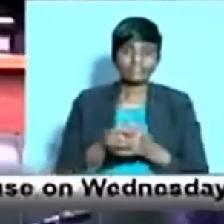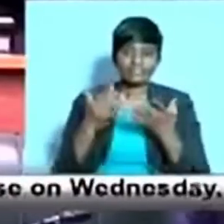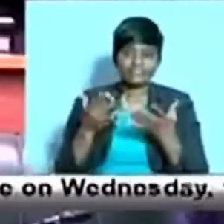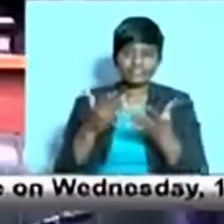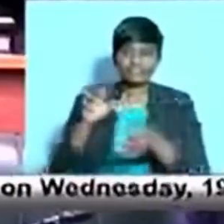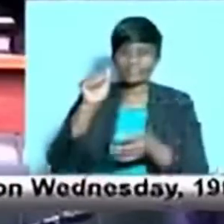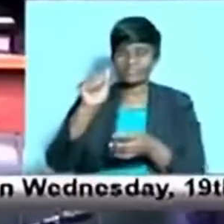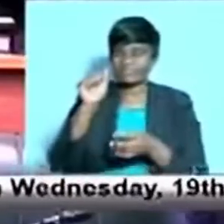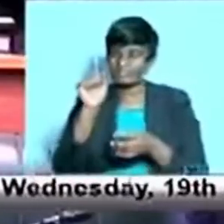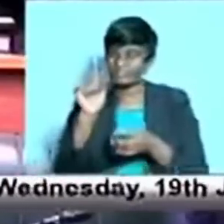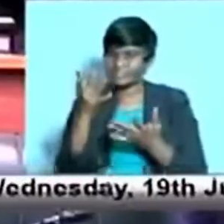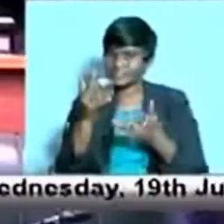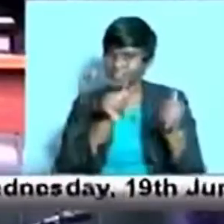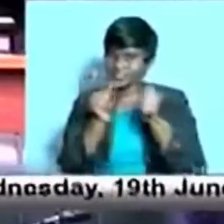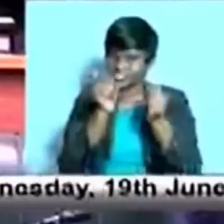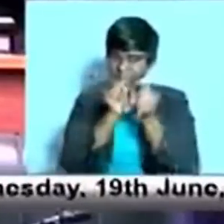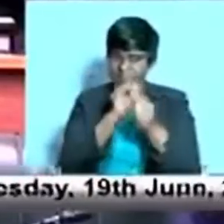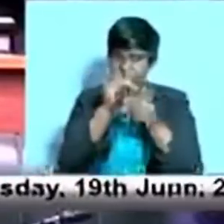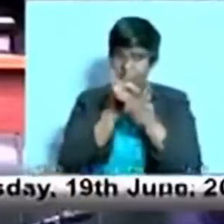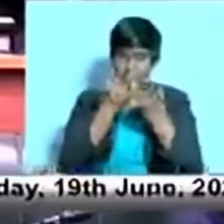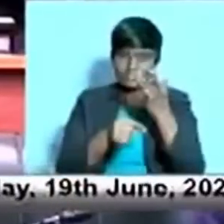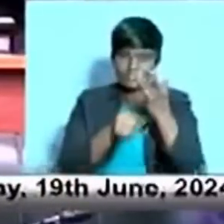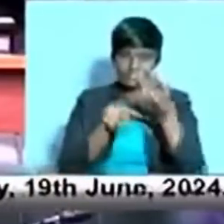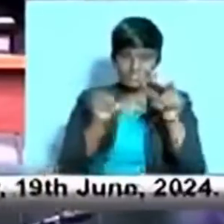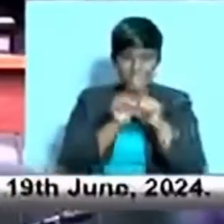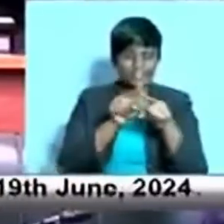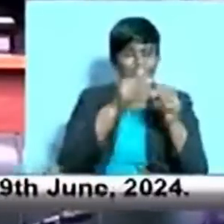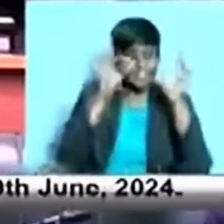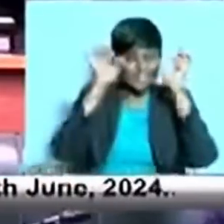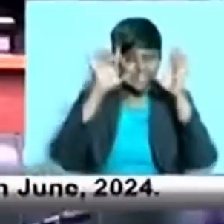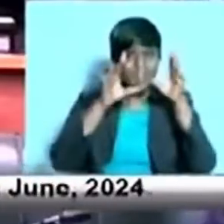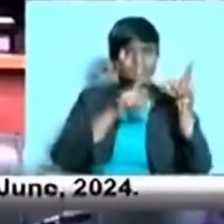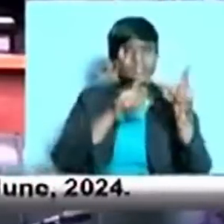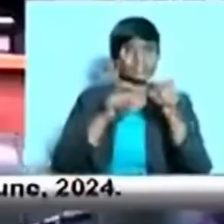A1 systems, and autonomous weapons.